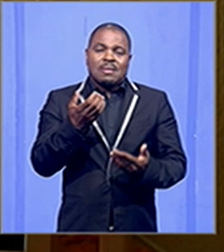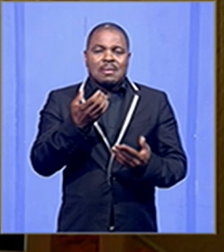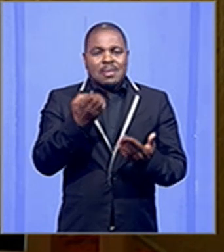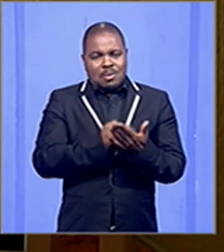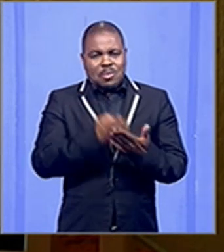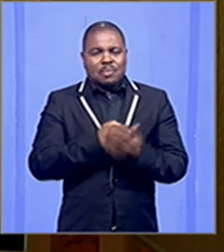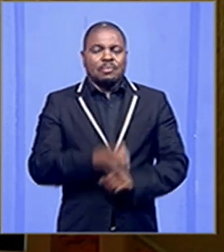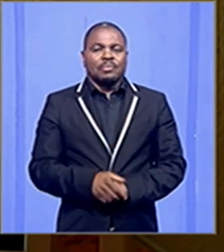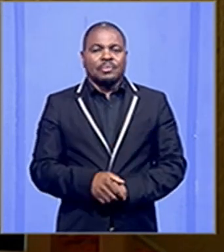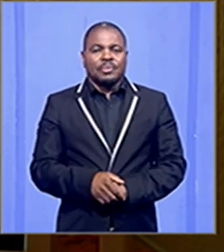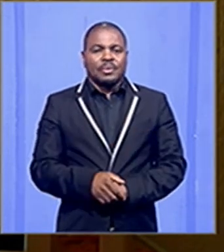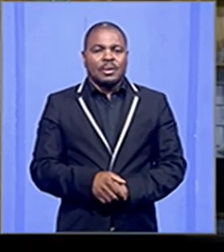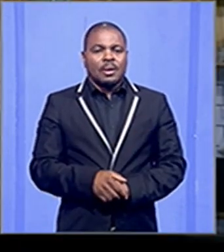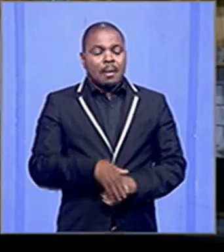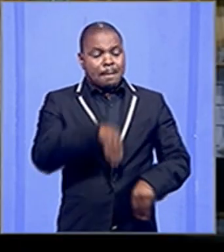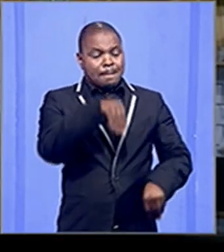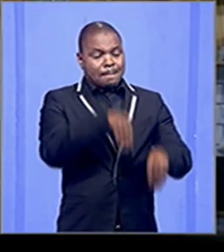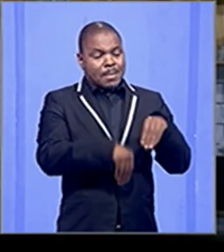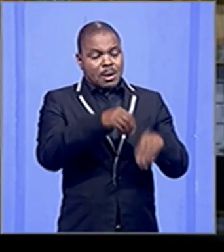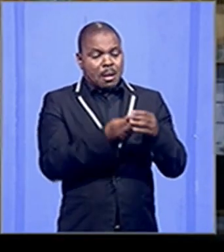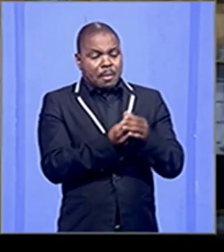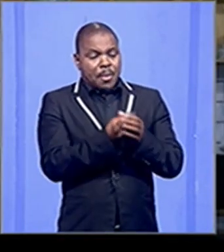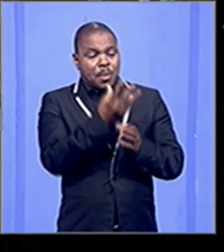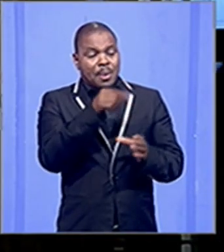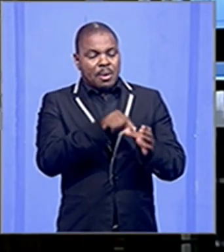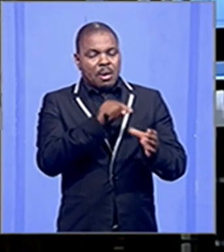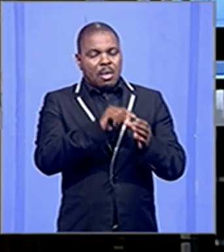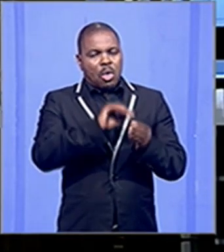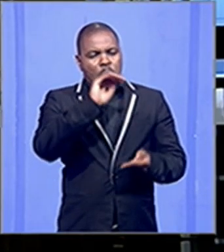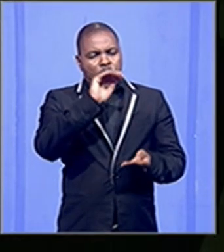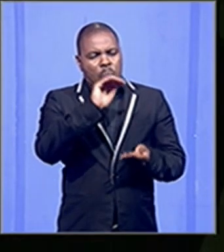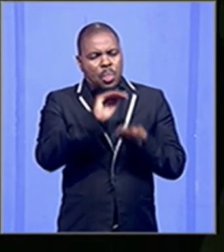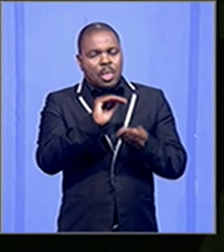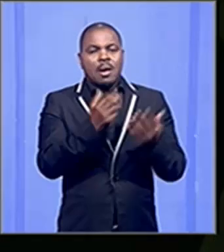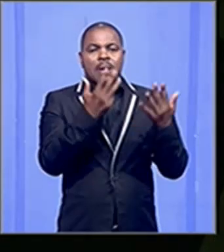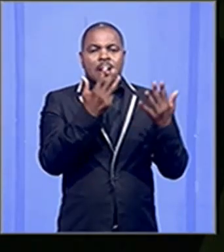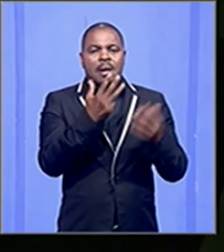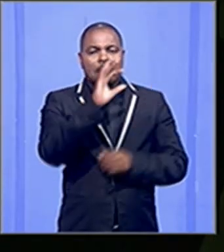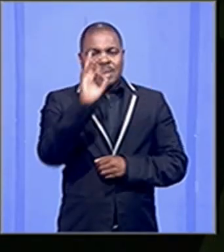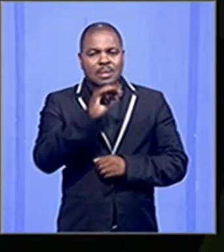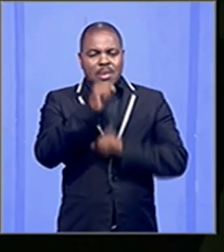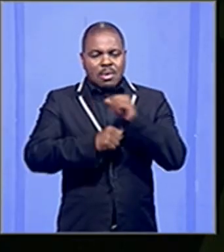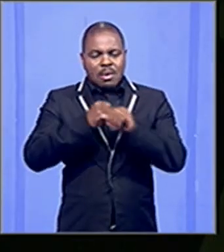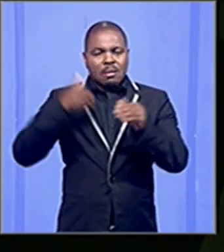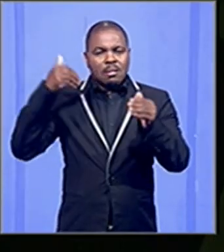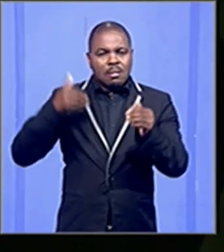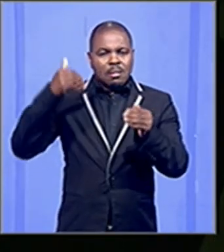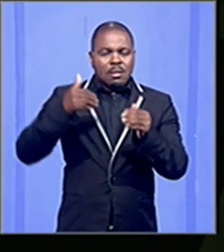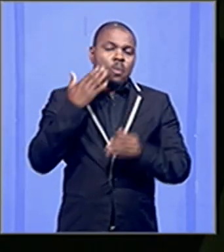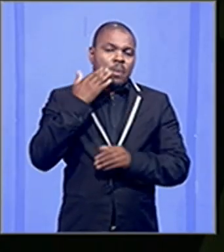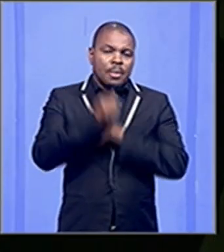that mineral production contracted by 9% a year on year in